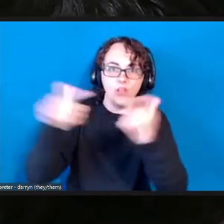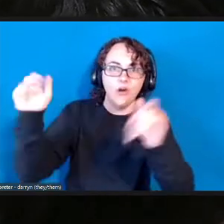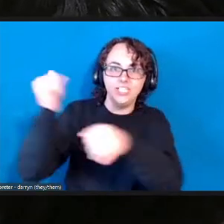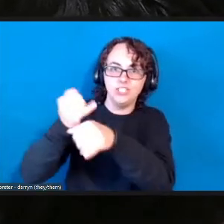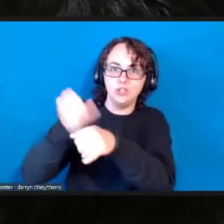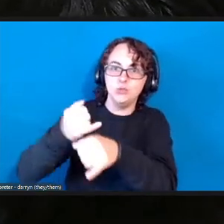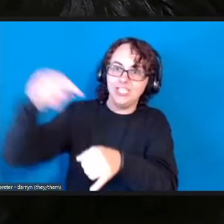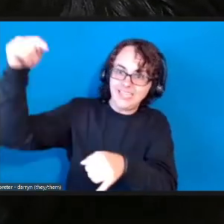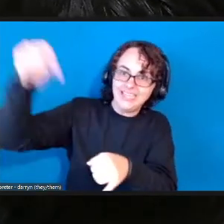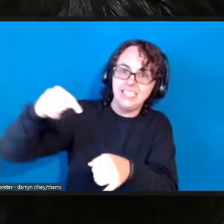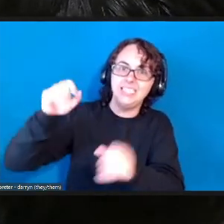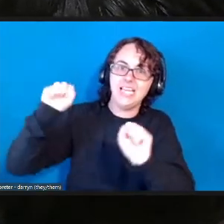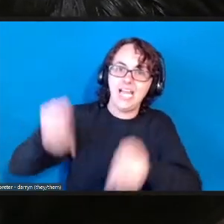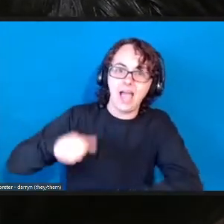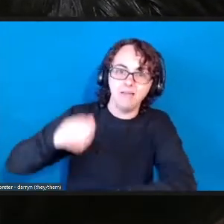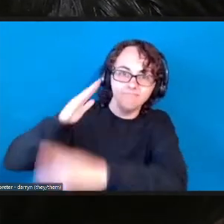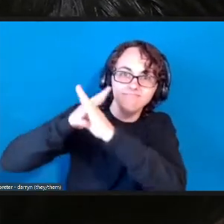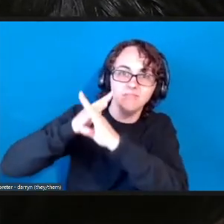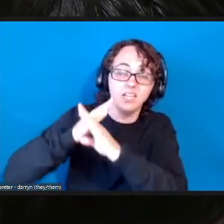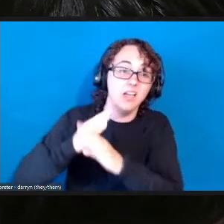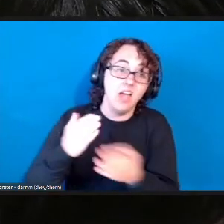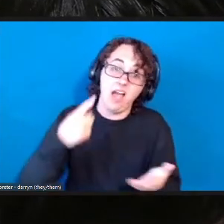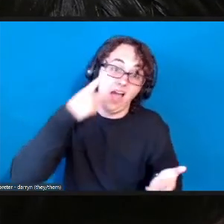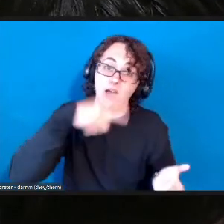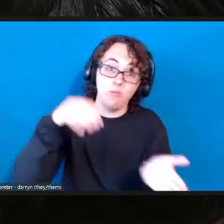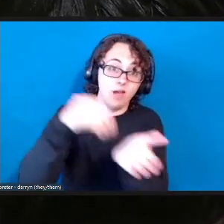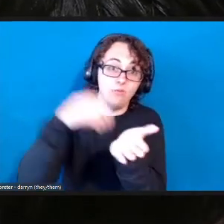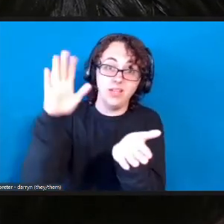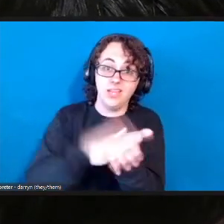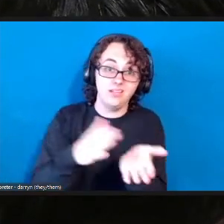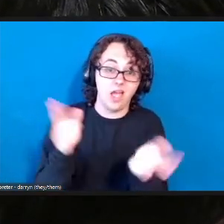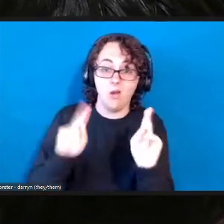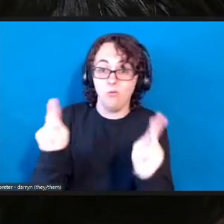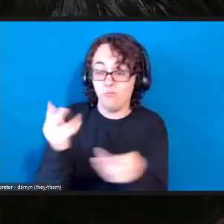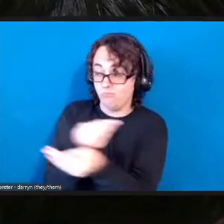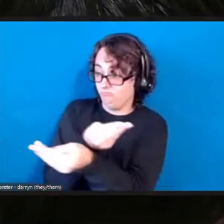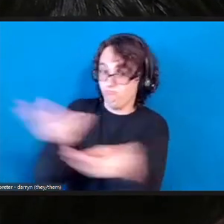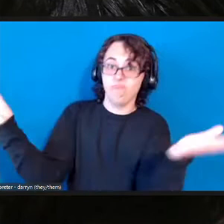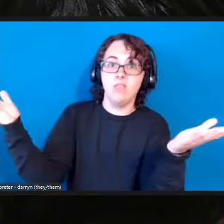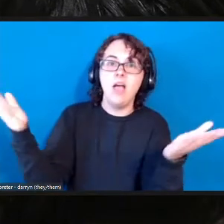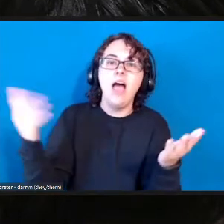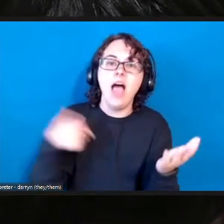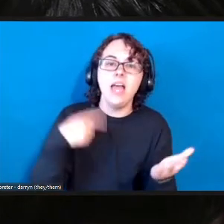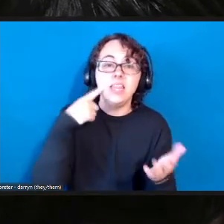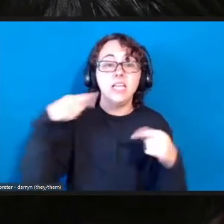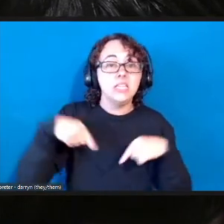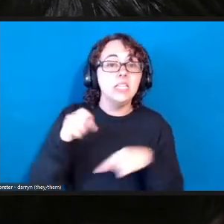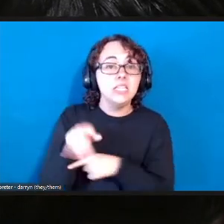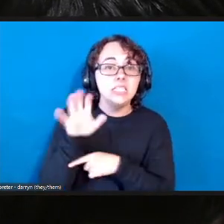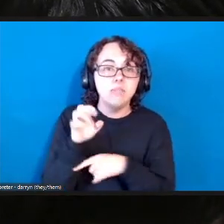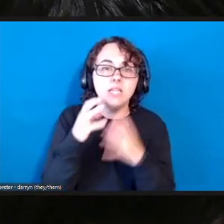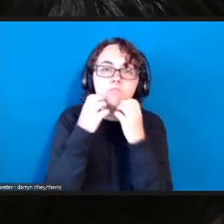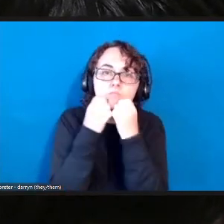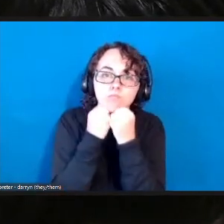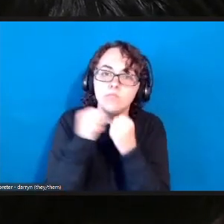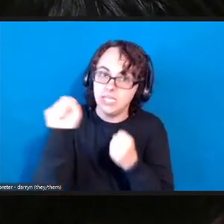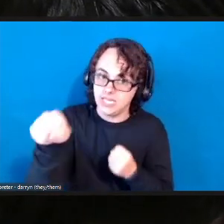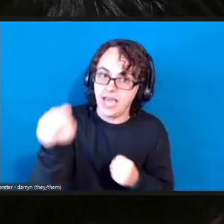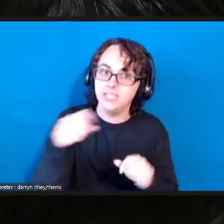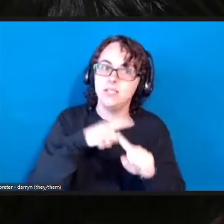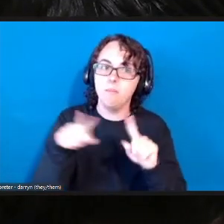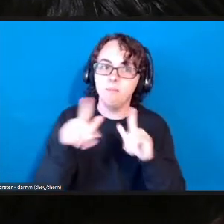So I'm more than happy to have that on record. I think this space is super special, but it is also not